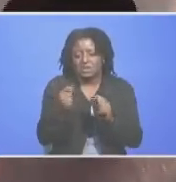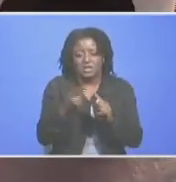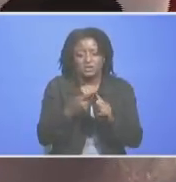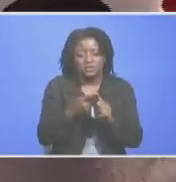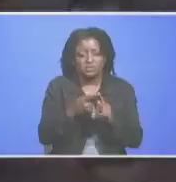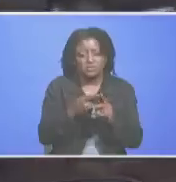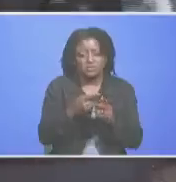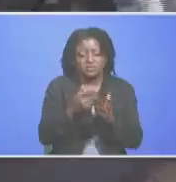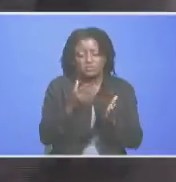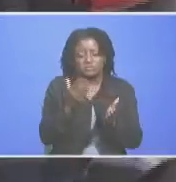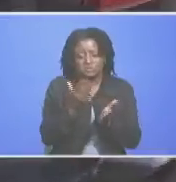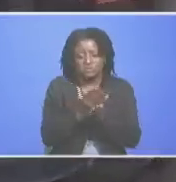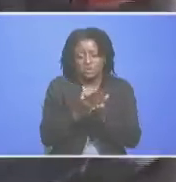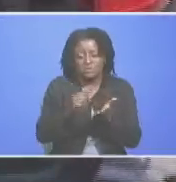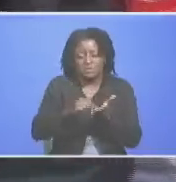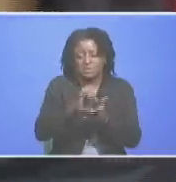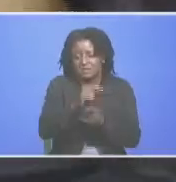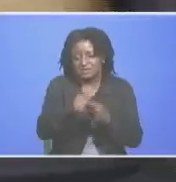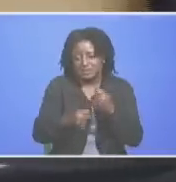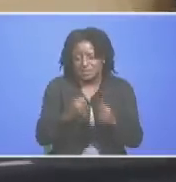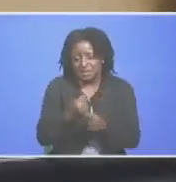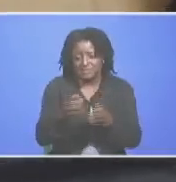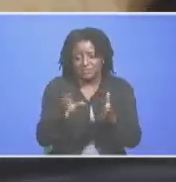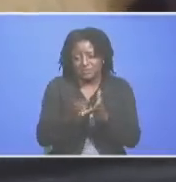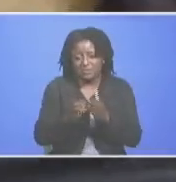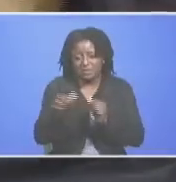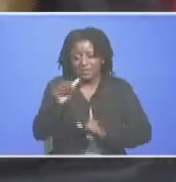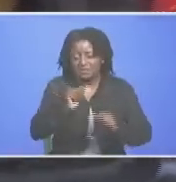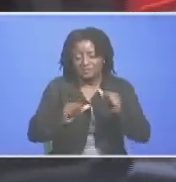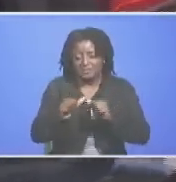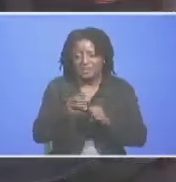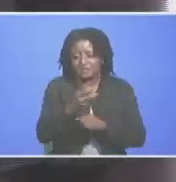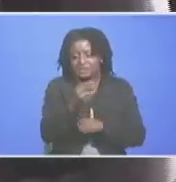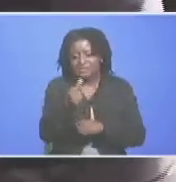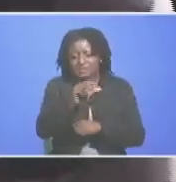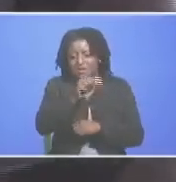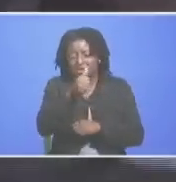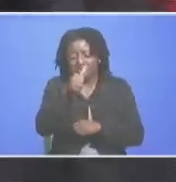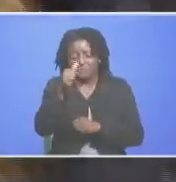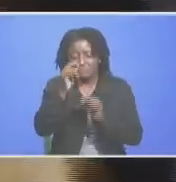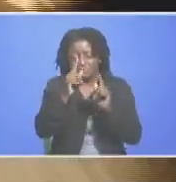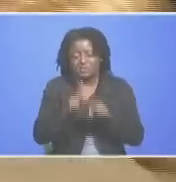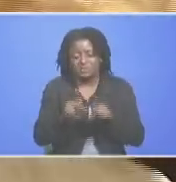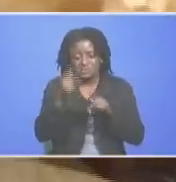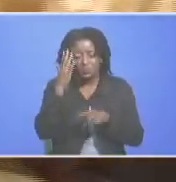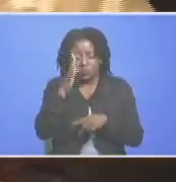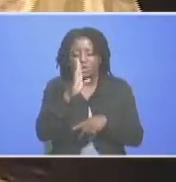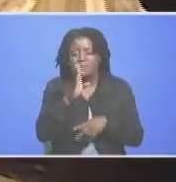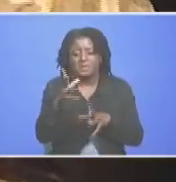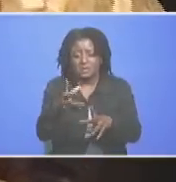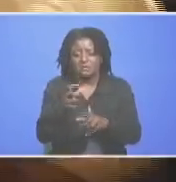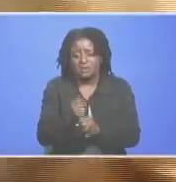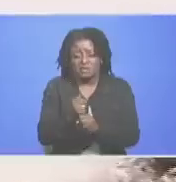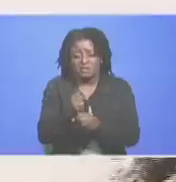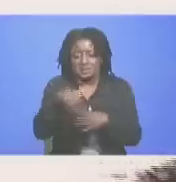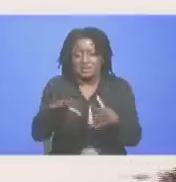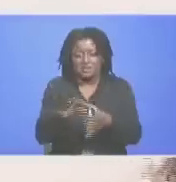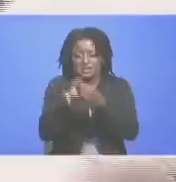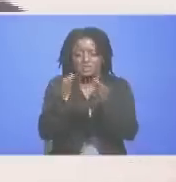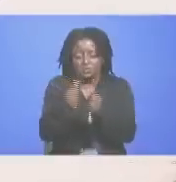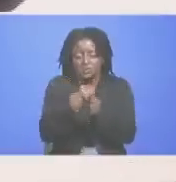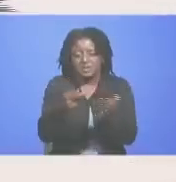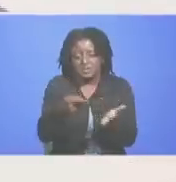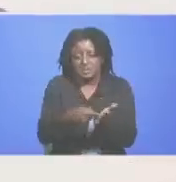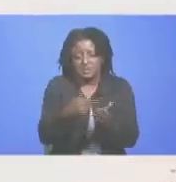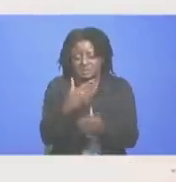criminal activity. Investigations continue and police say several other individuals will be arrested in connection with this matter. For ZNS Network